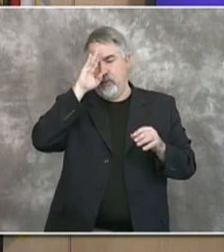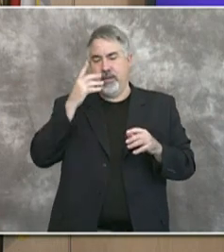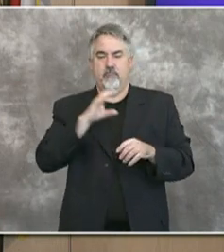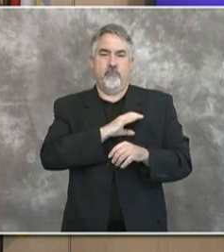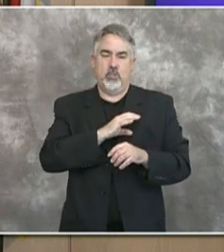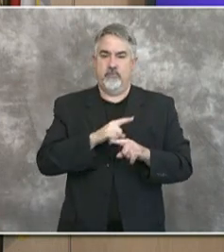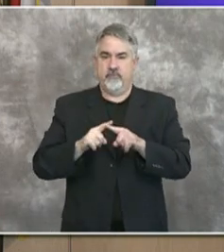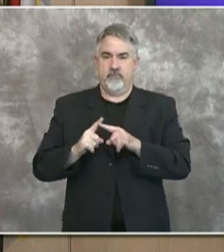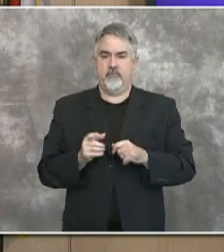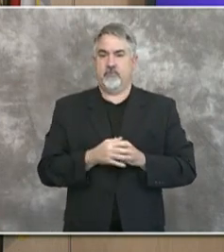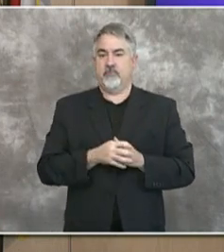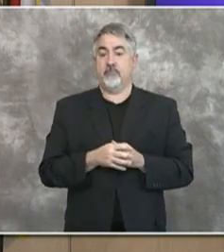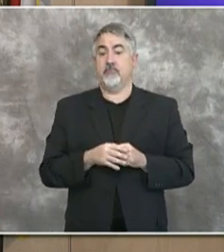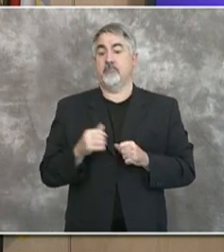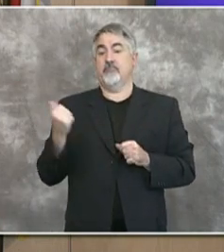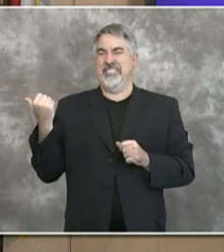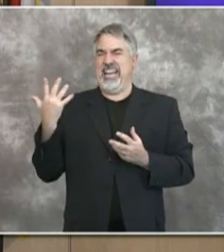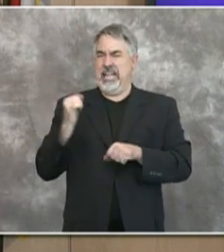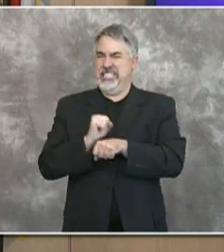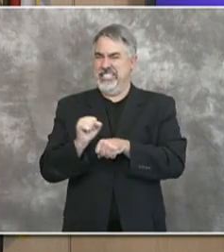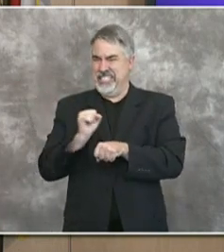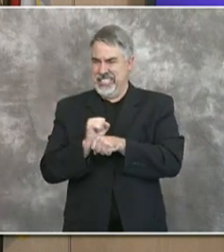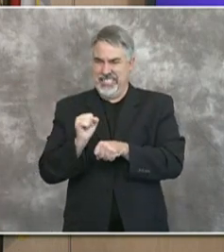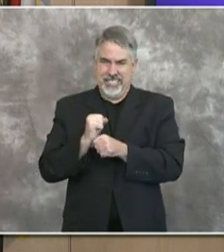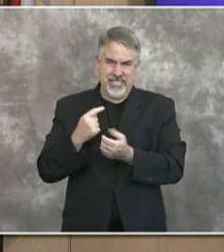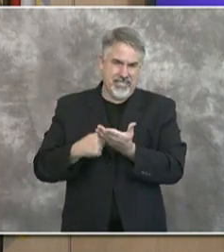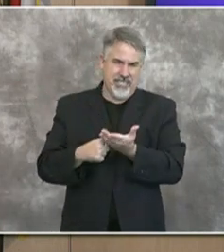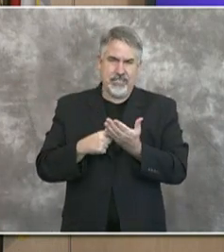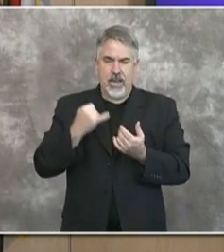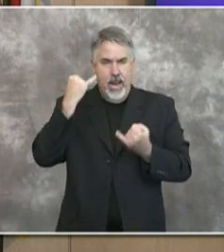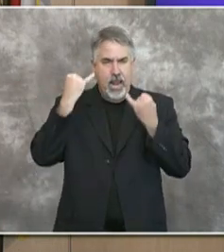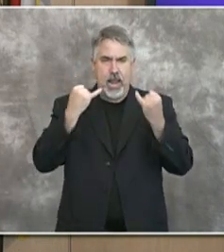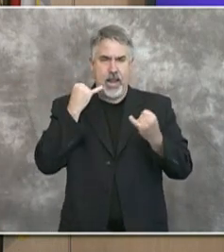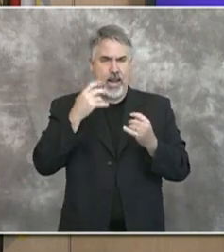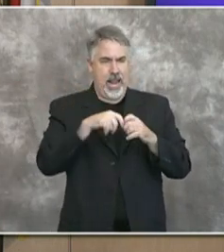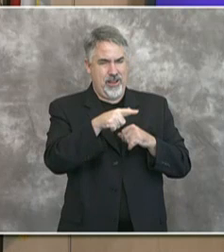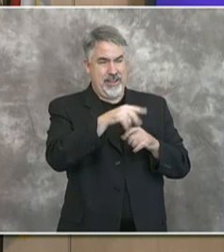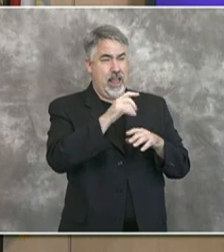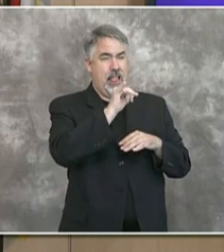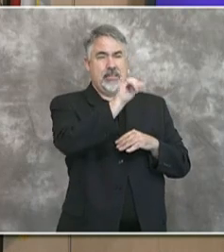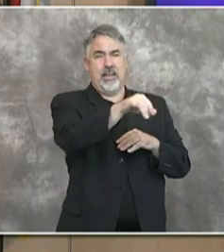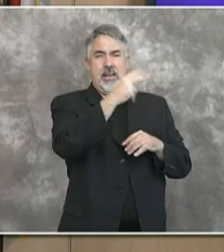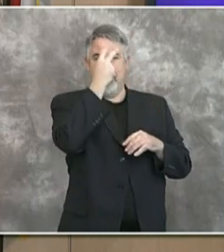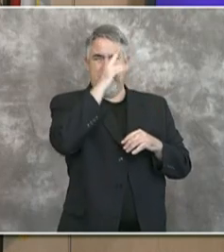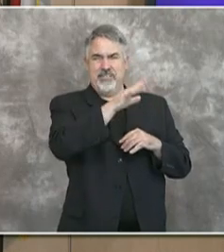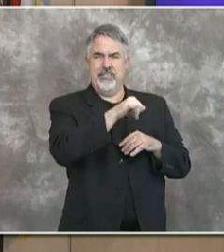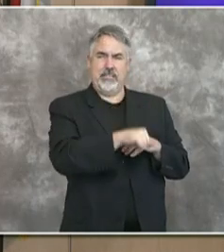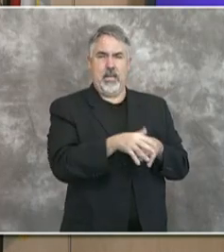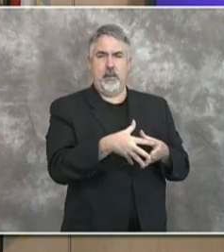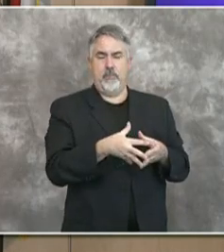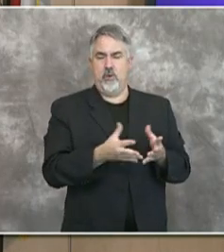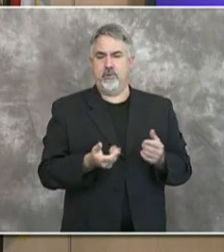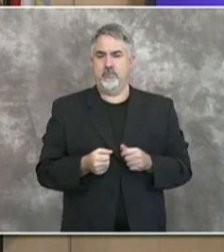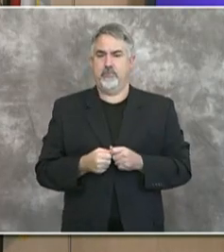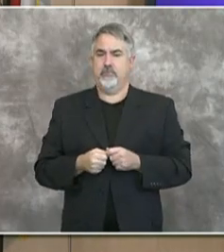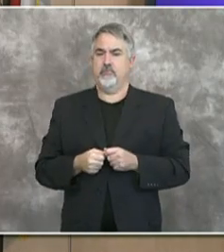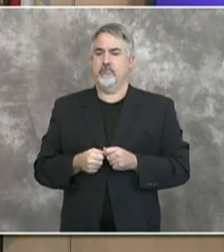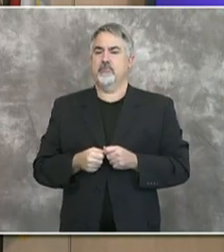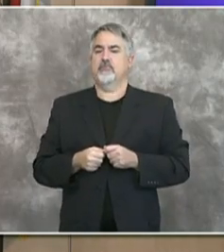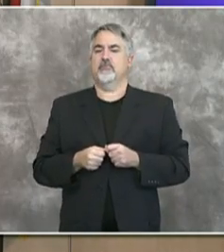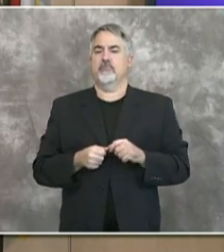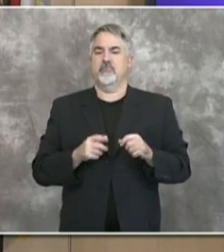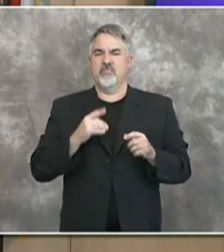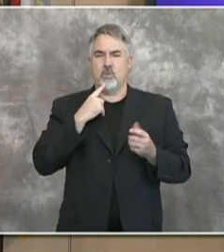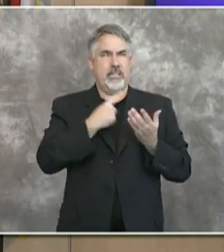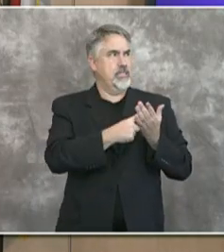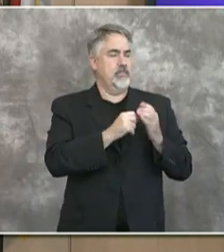on some options around personal protective equipment and other important requests. Additionally, we've engaged the federal government. Supervisor Kristen Gaspar,